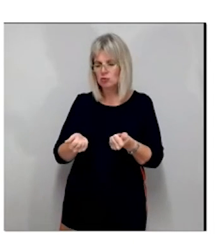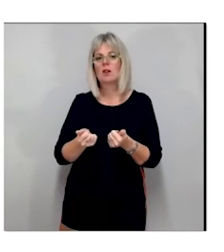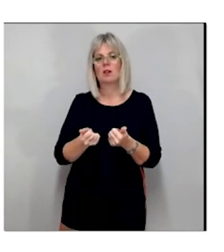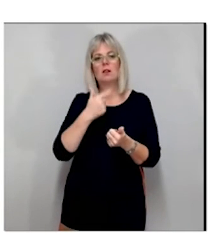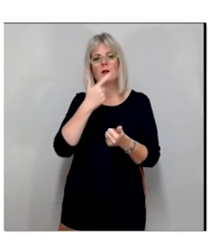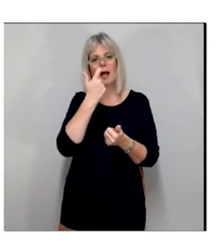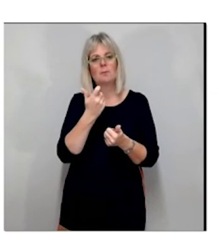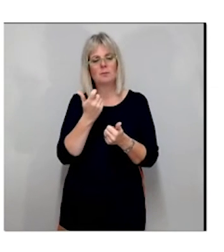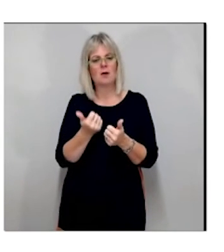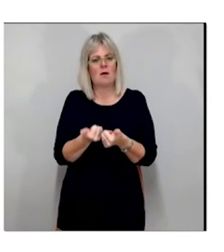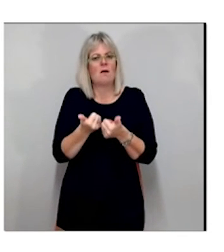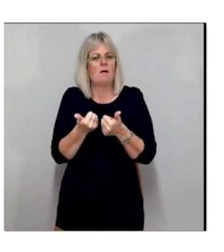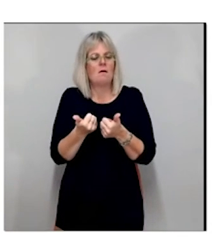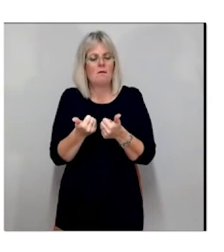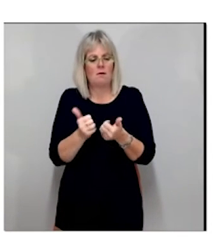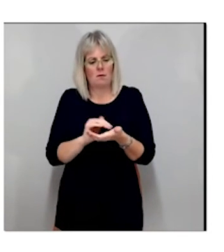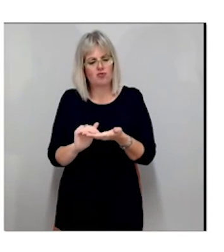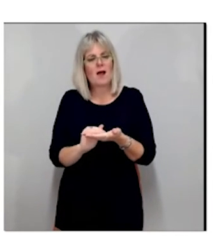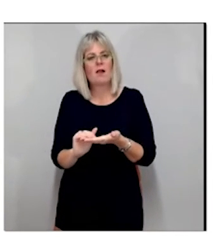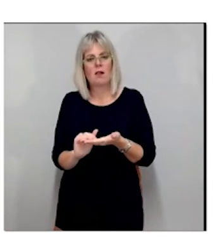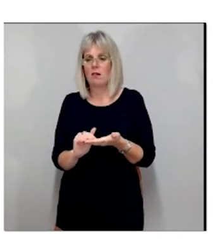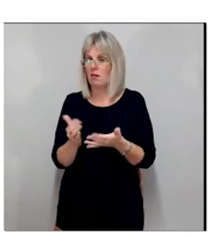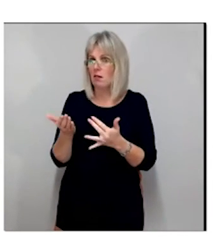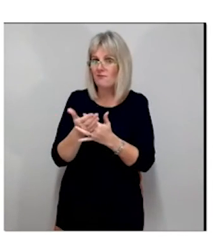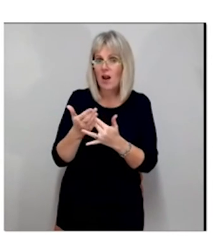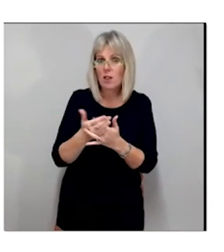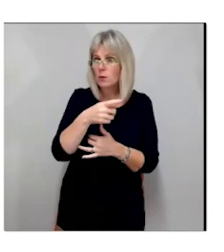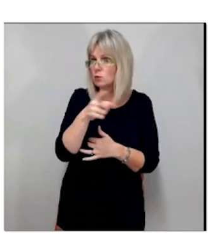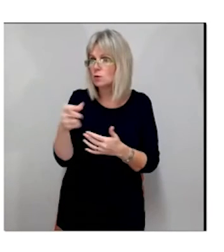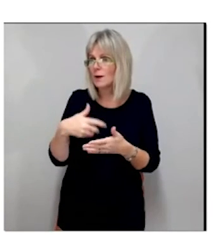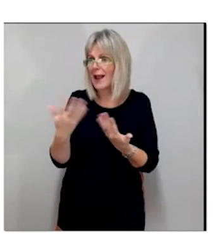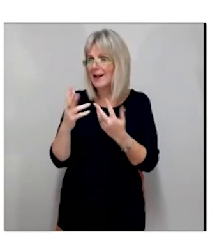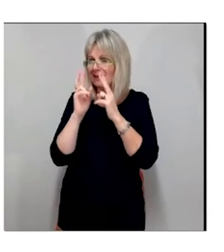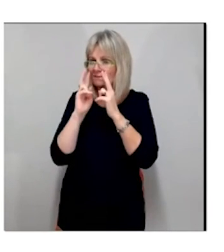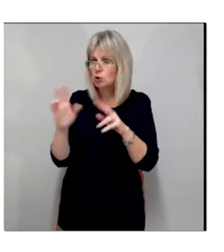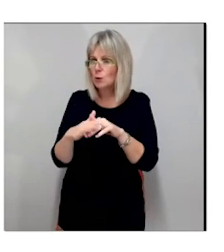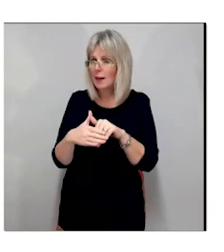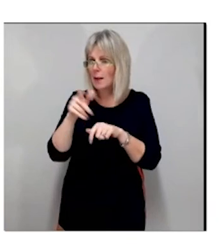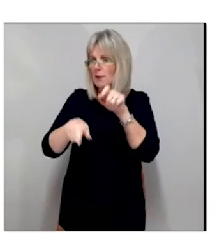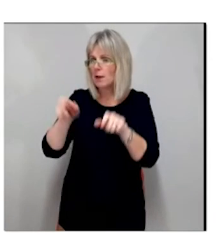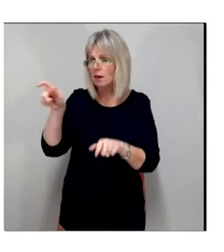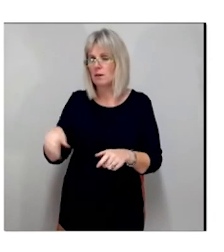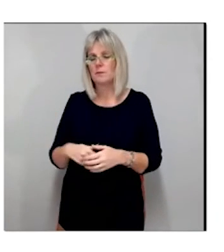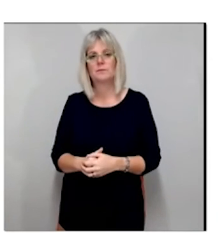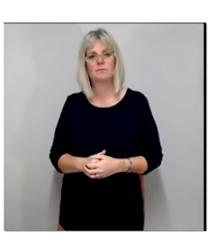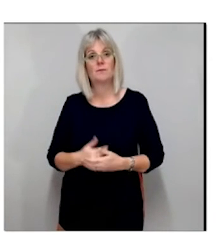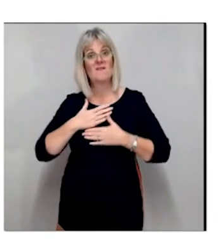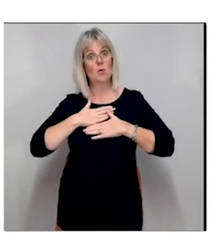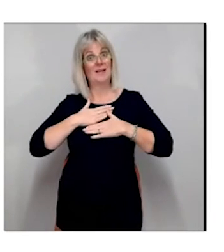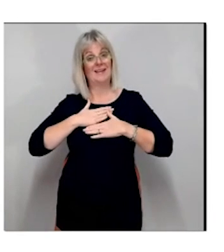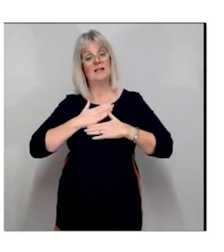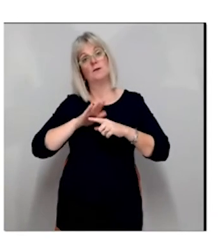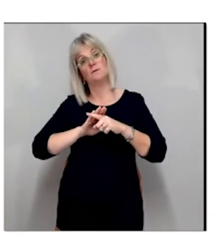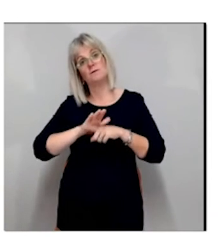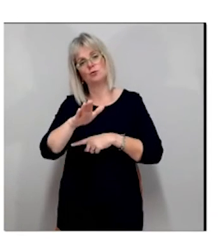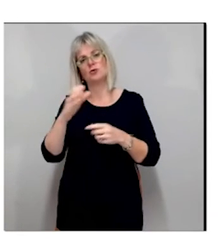making braille readily available to visually impaired people. For me, the future of braille really does look bright. When I